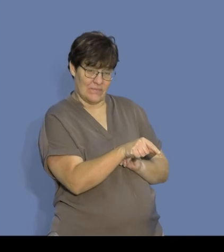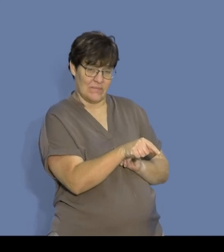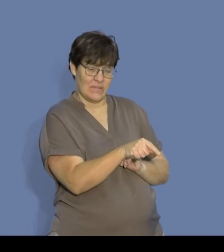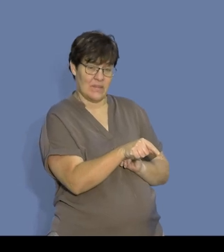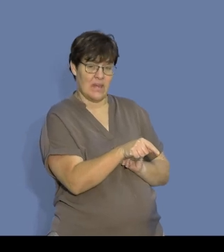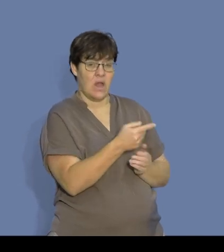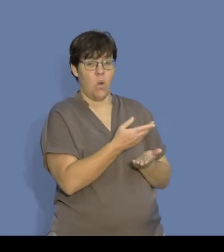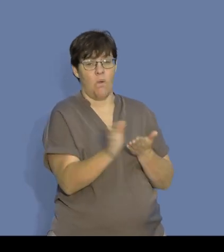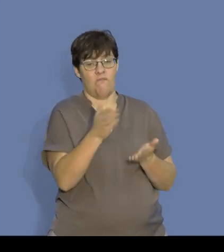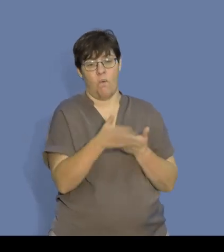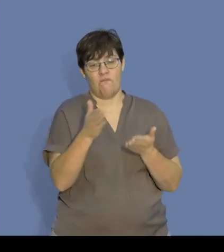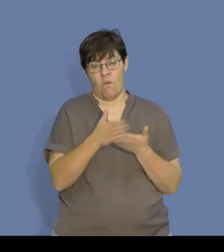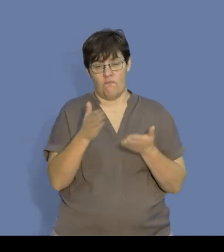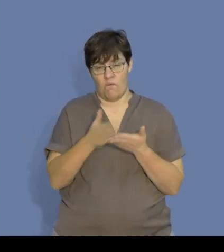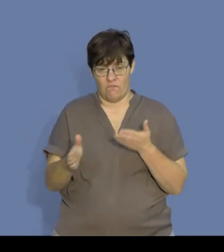photoelectron